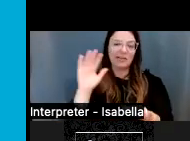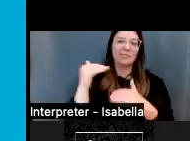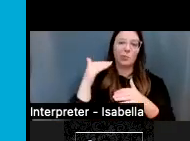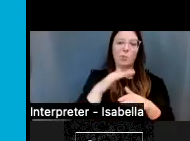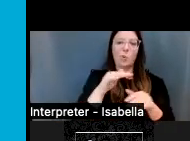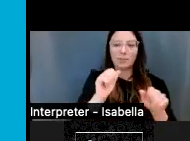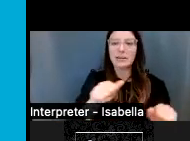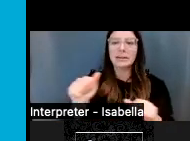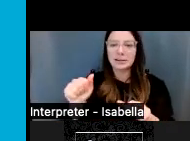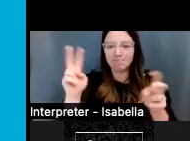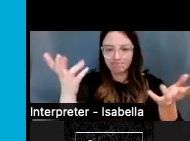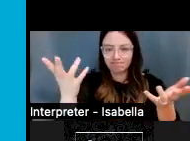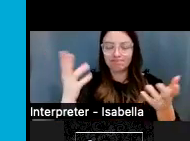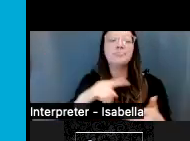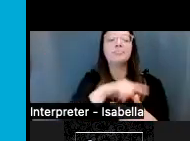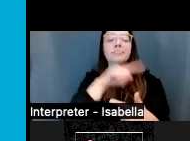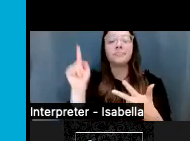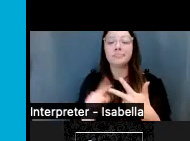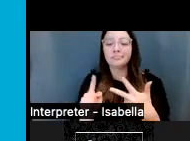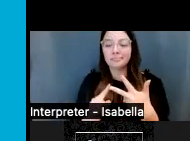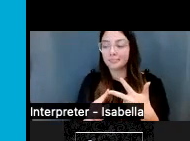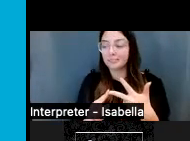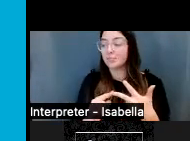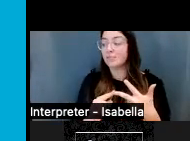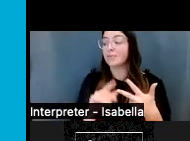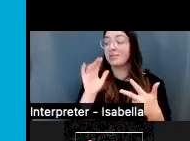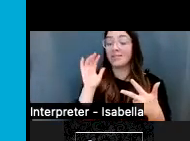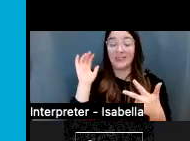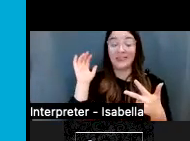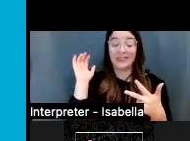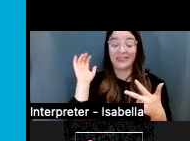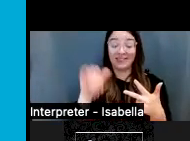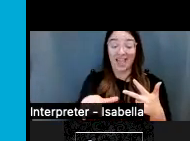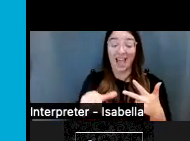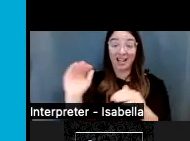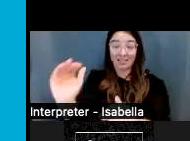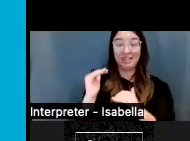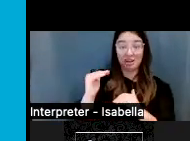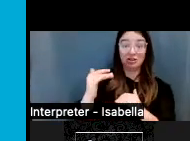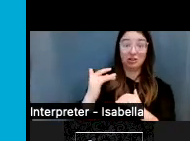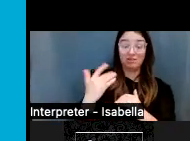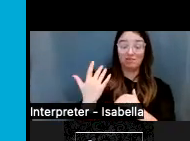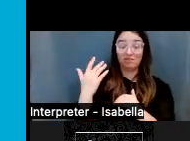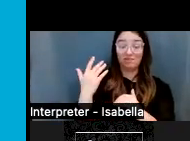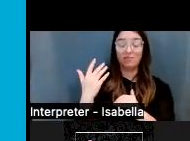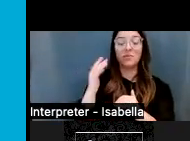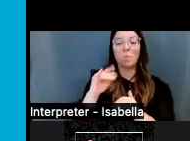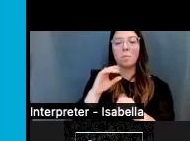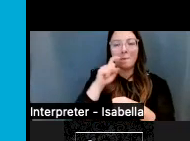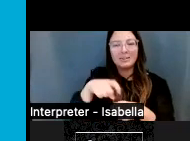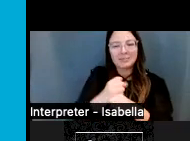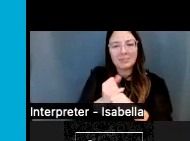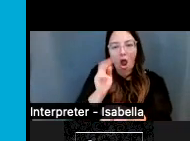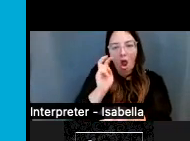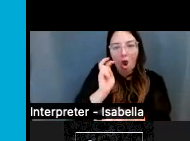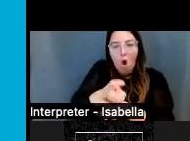that disability must make it difficult for you to work. So you can see all the connection between the goal of wanting